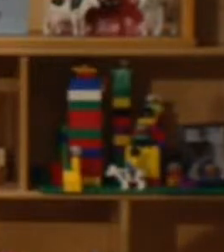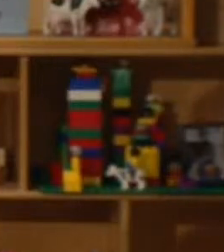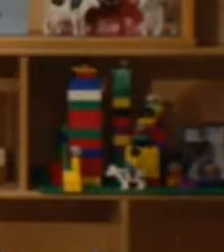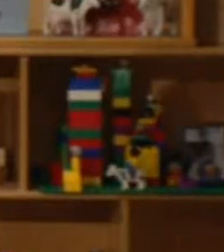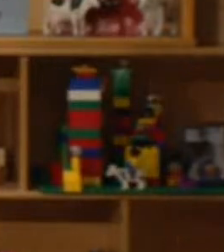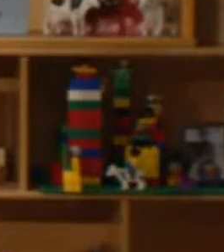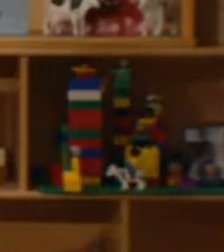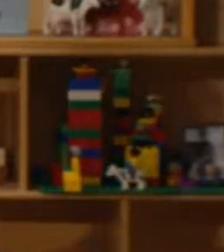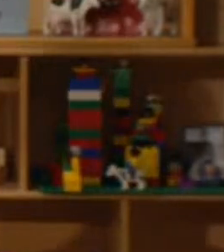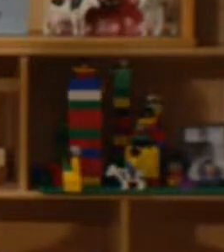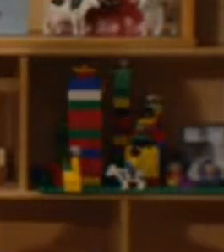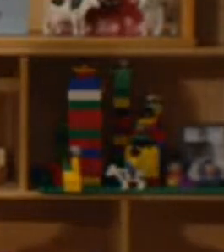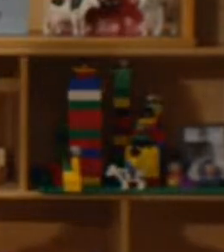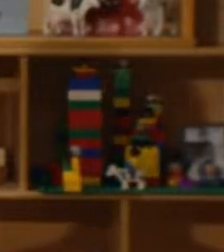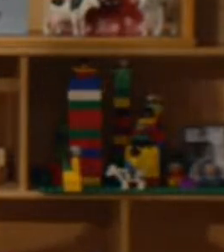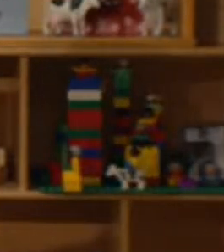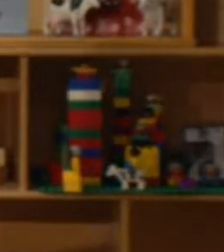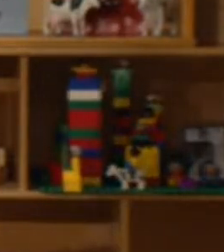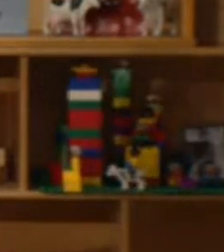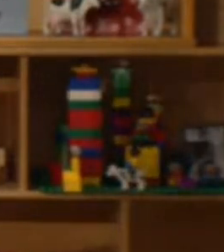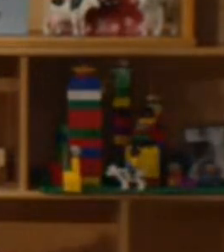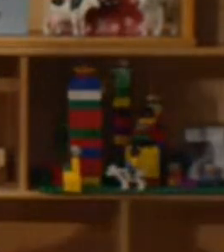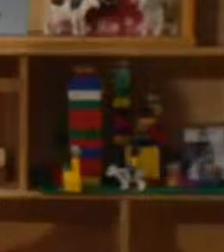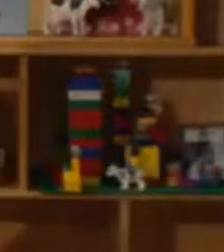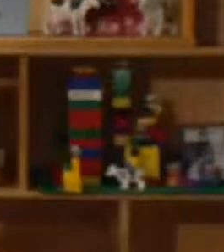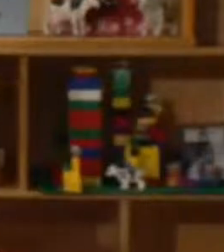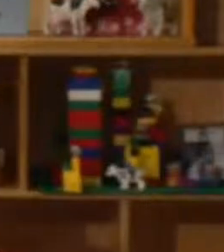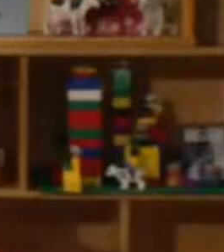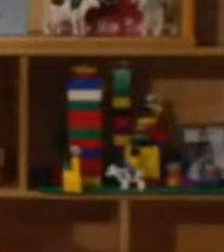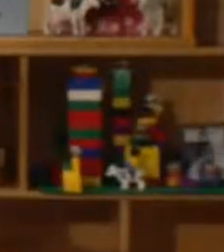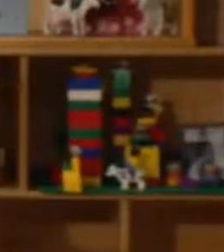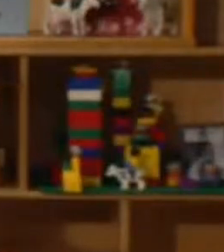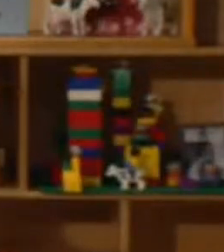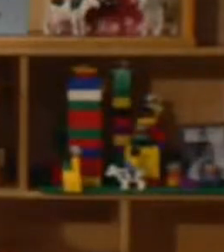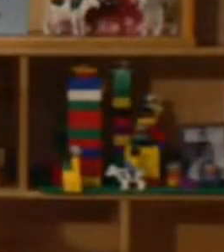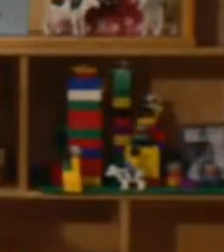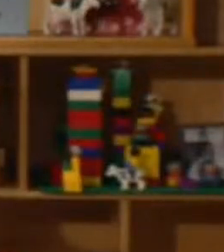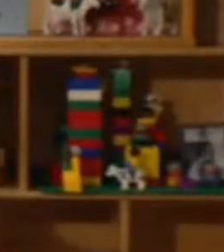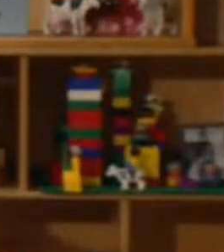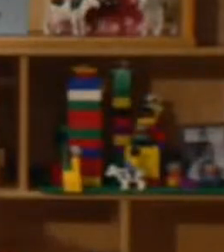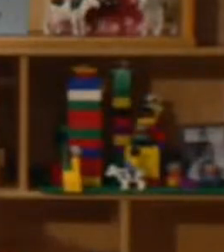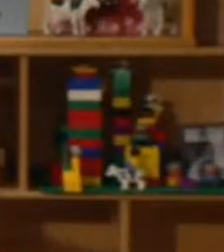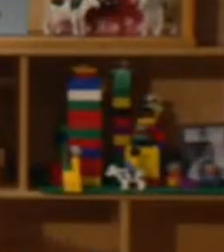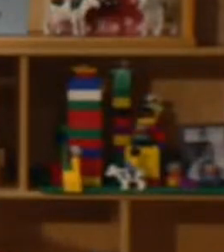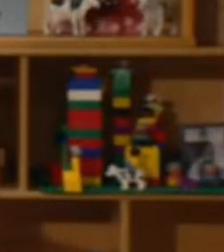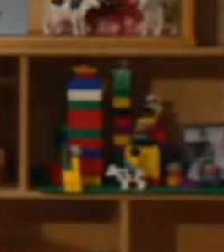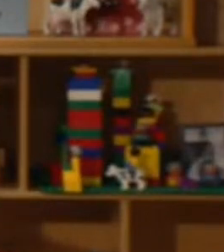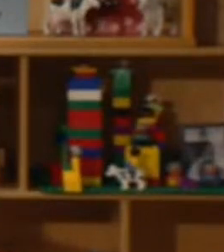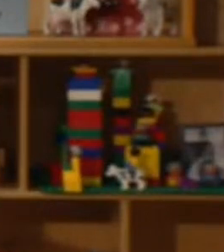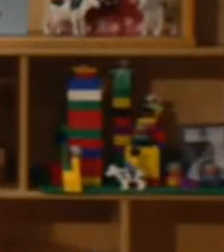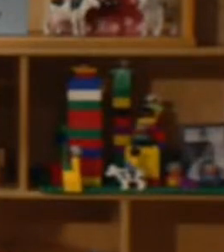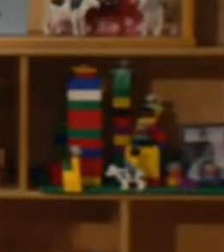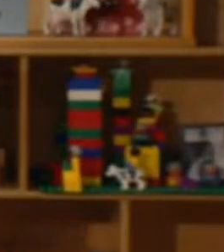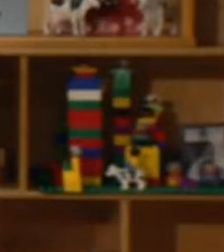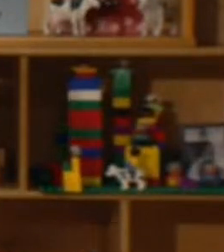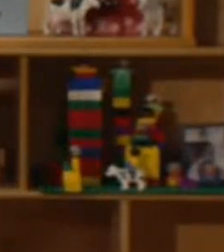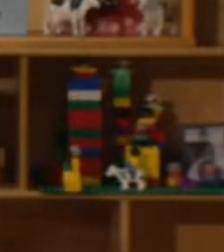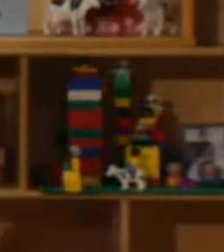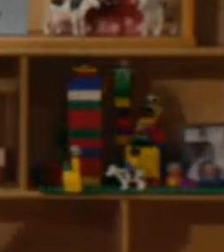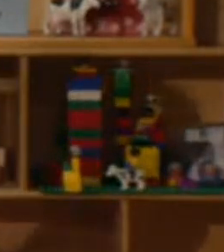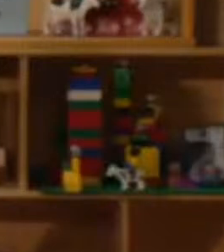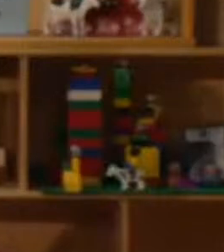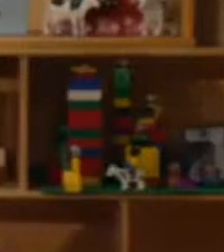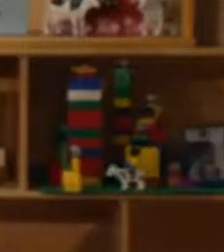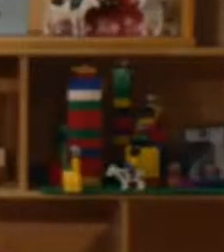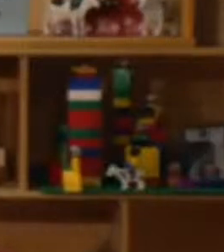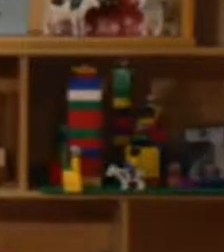history when the middle class was doing well that the wealthy didn't do very, very well. Name me a time. One single